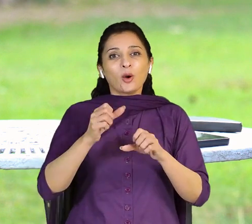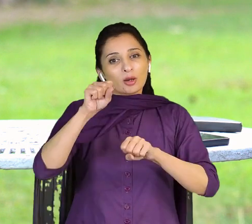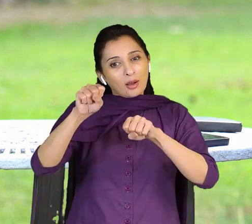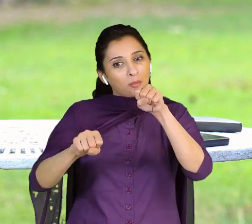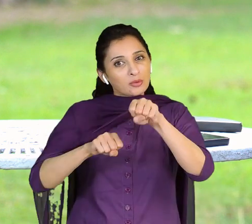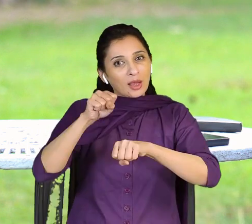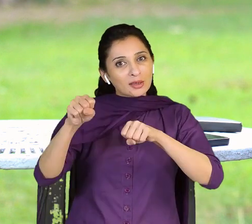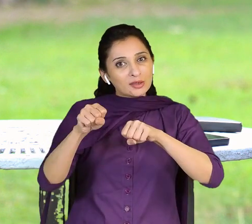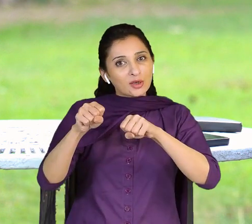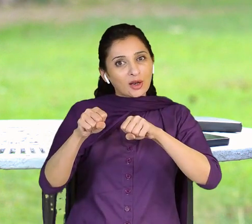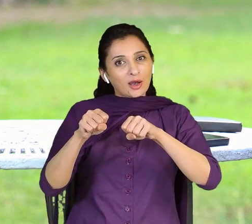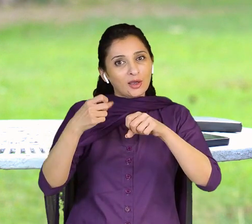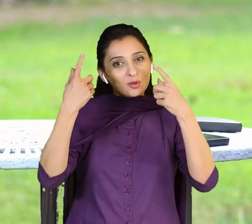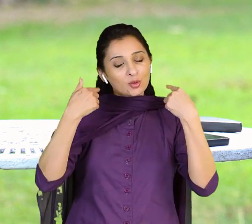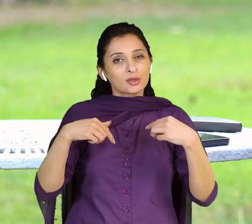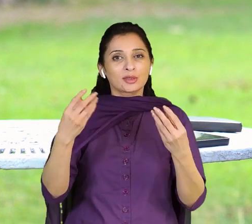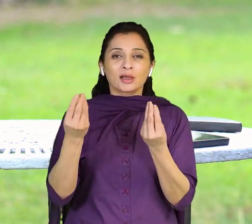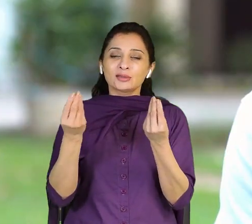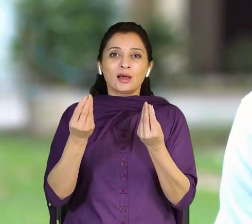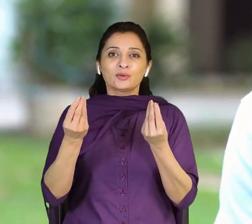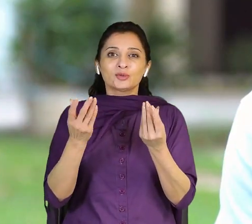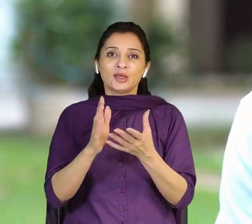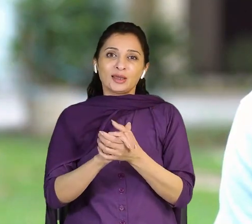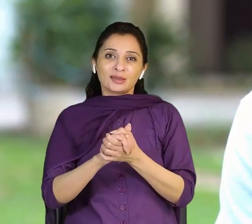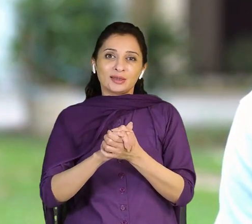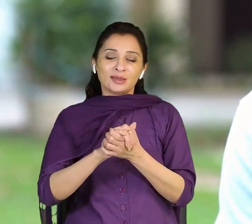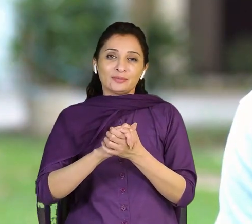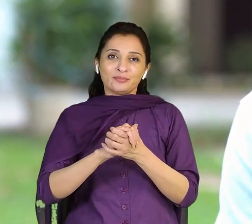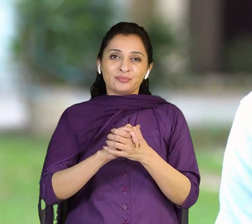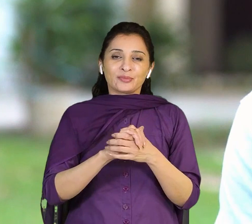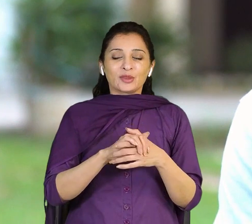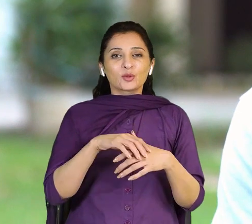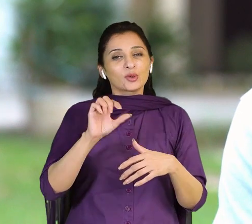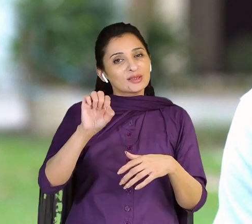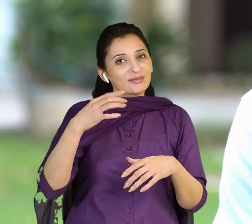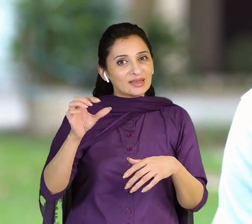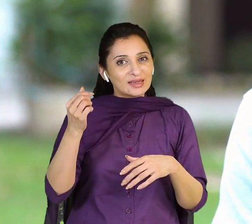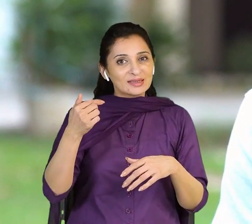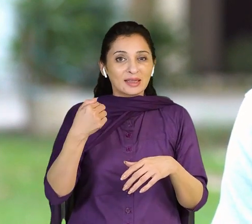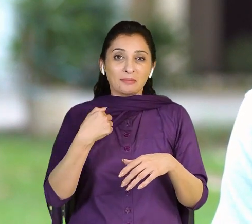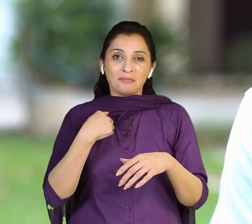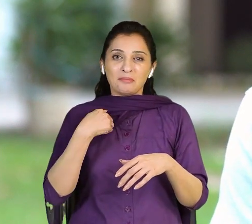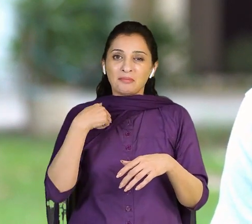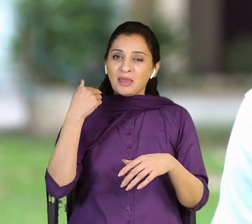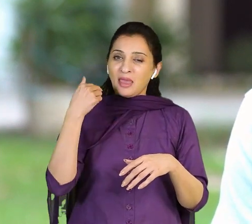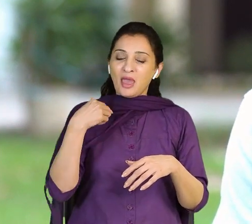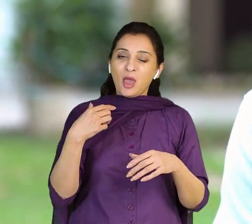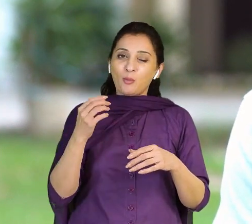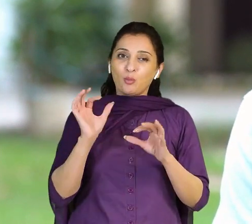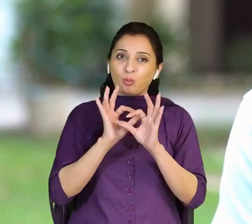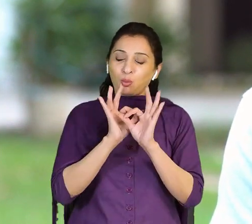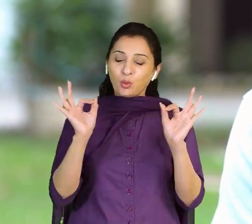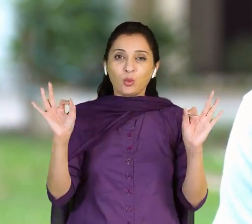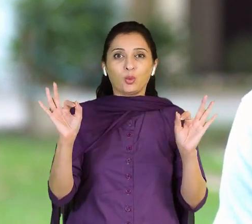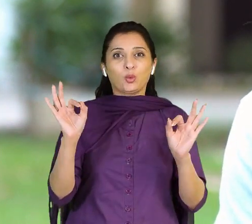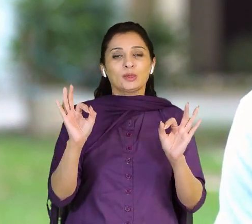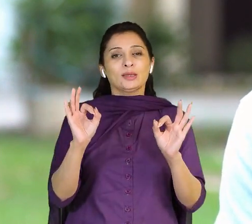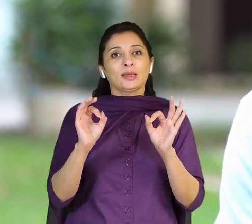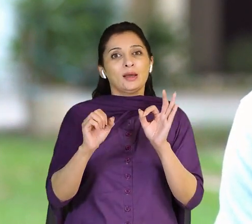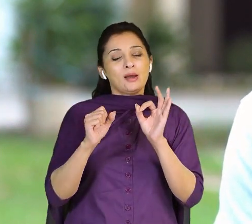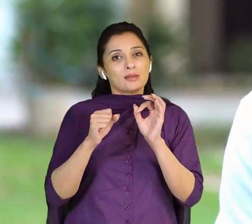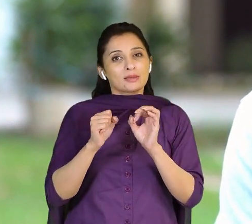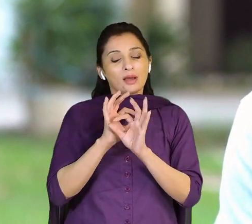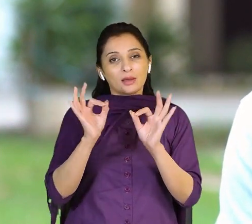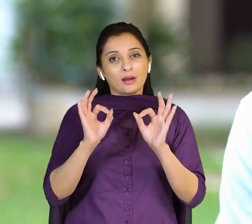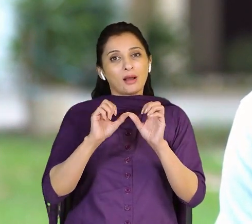avoided just by incorporating a very simple task in your life. So for those reasons, I solely and